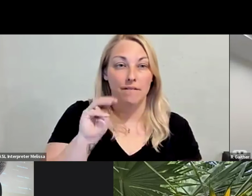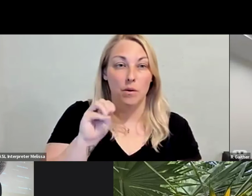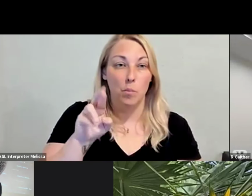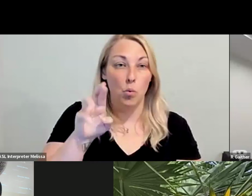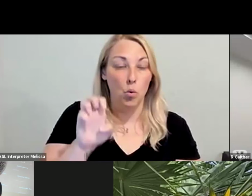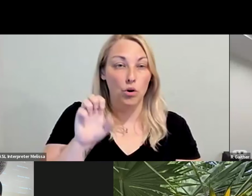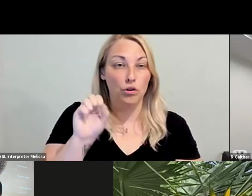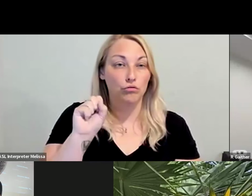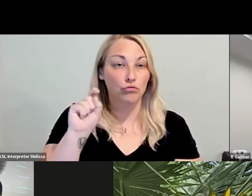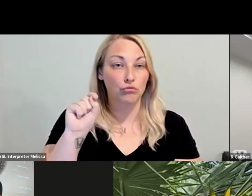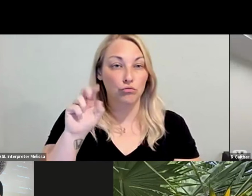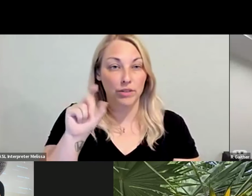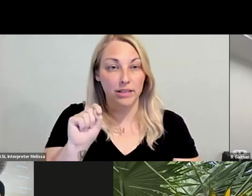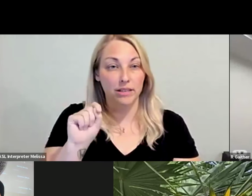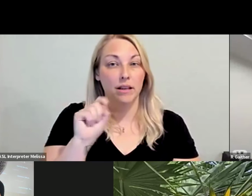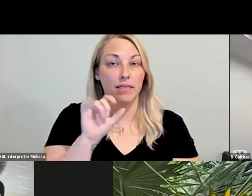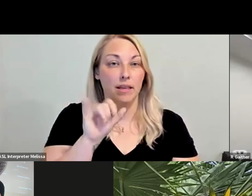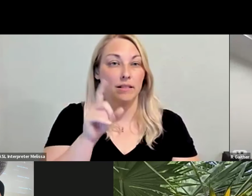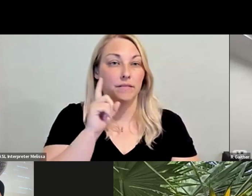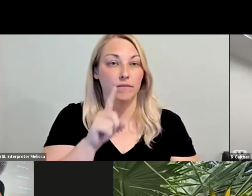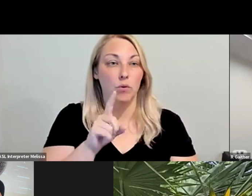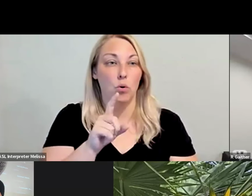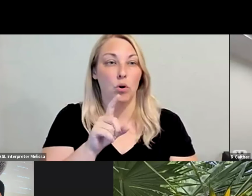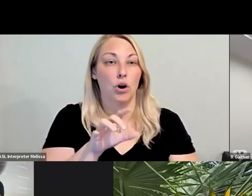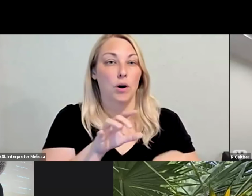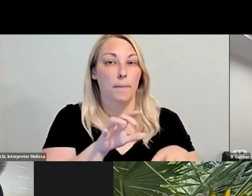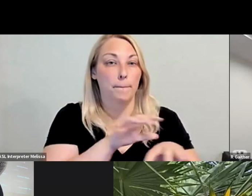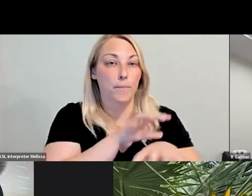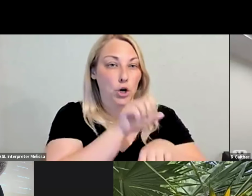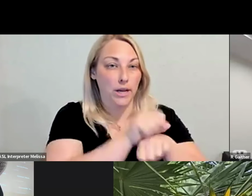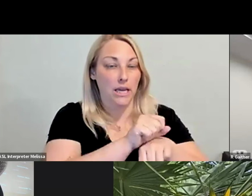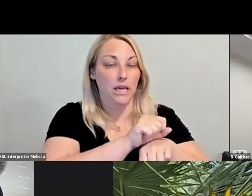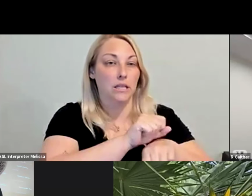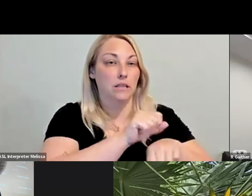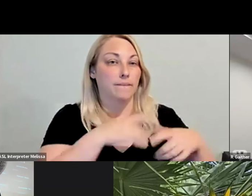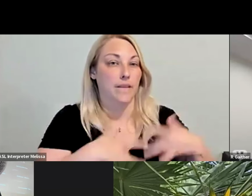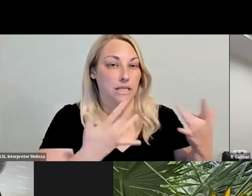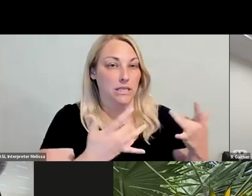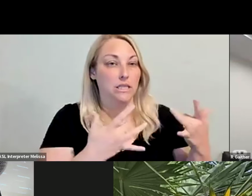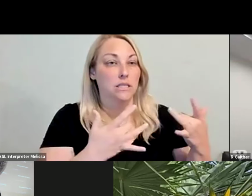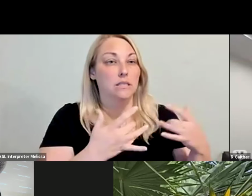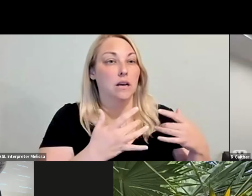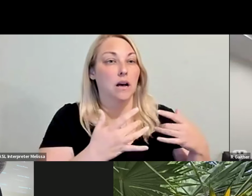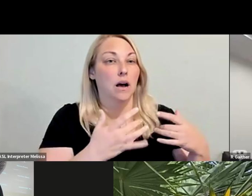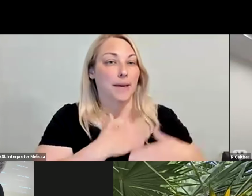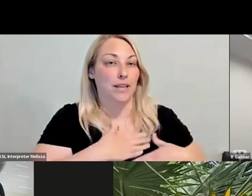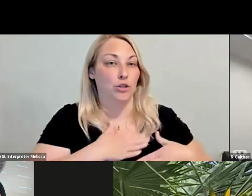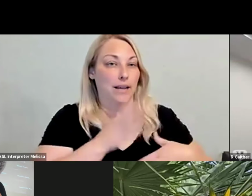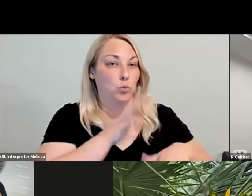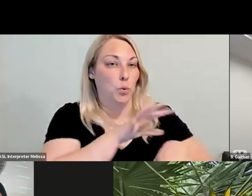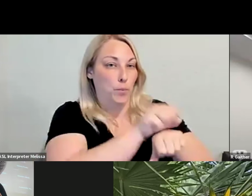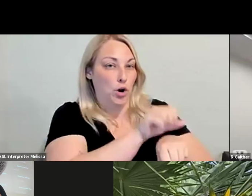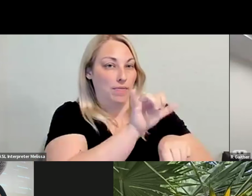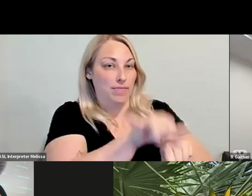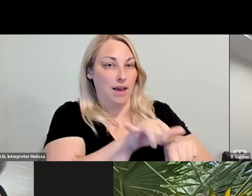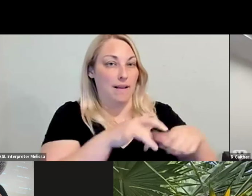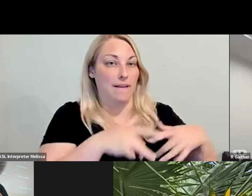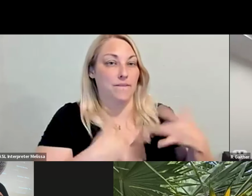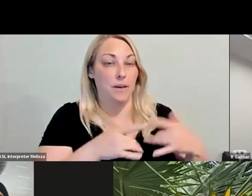believe is a venue place for bookings. They book that venue, entertainers book the venue, but your